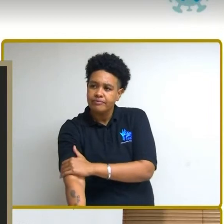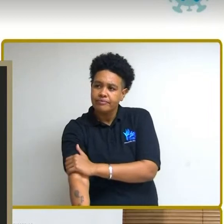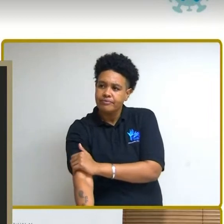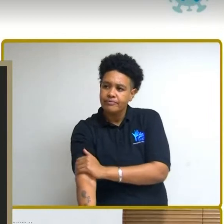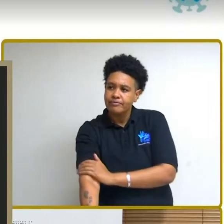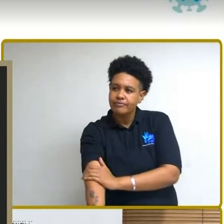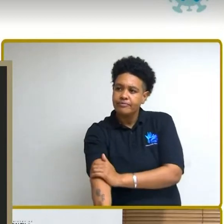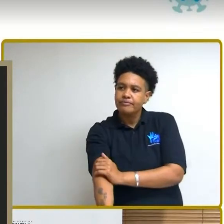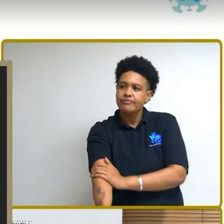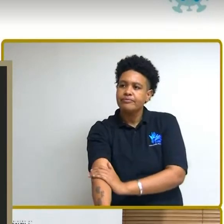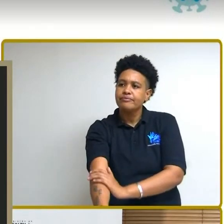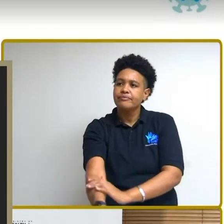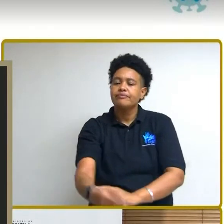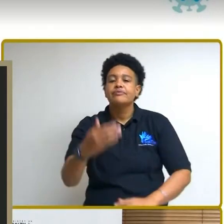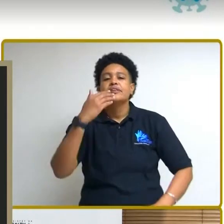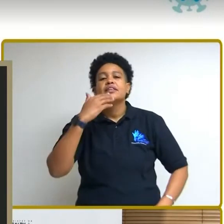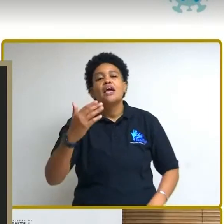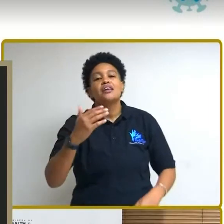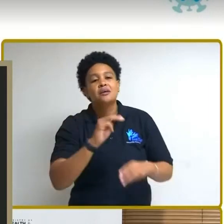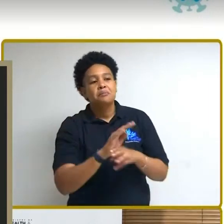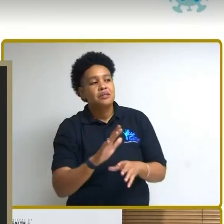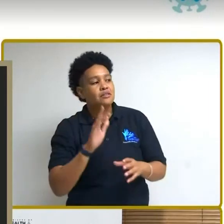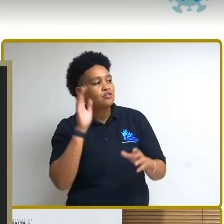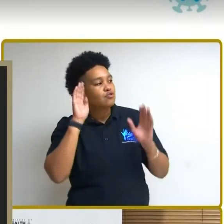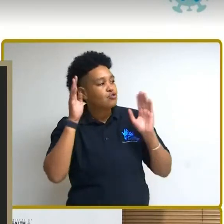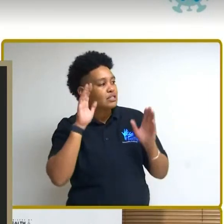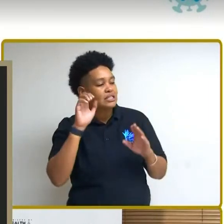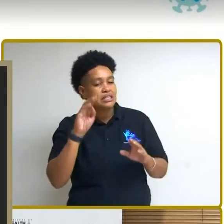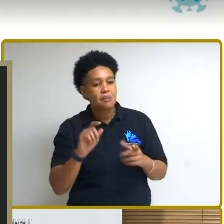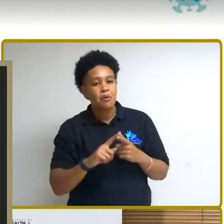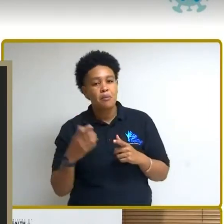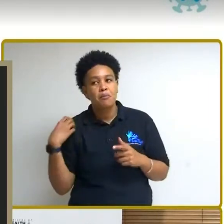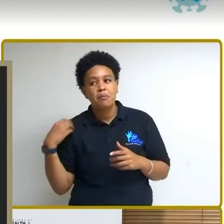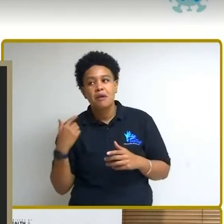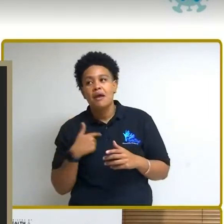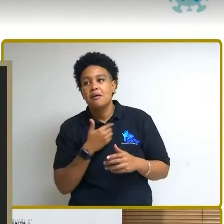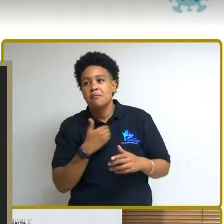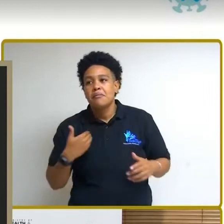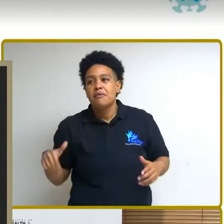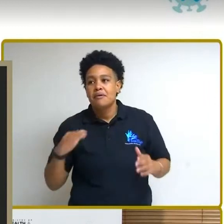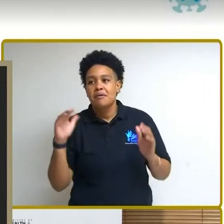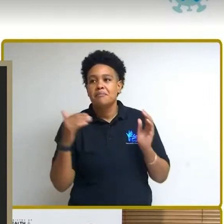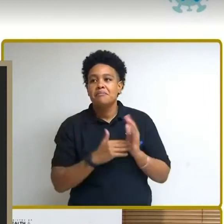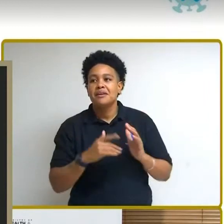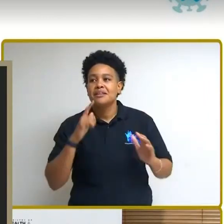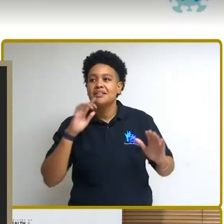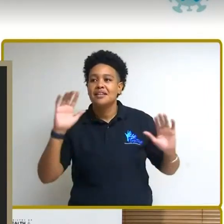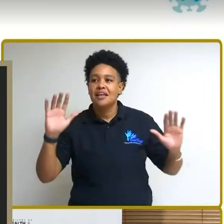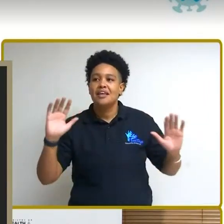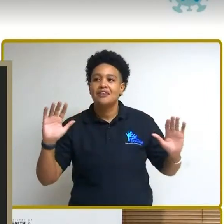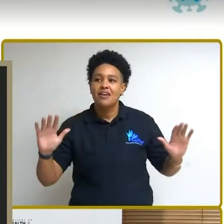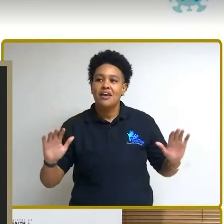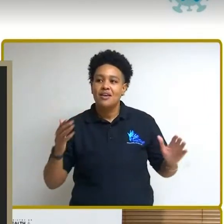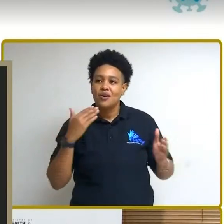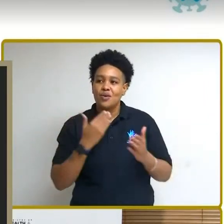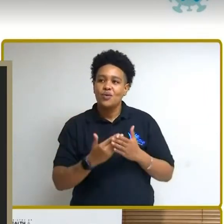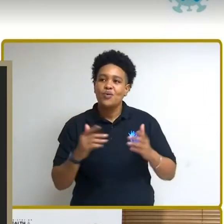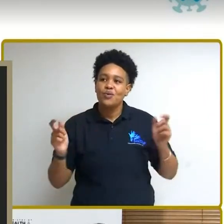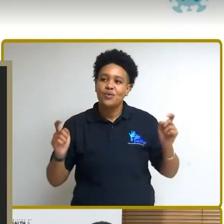as Permanent Secretary and my colleagues. And just to confirm, Manchester is in great hands, man. Okay. All